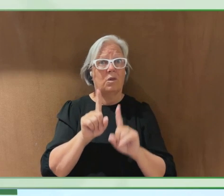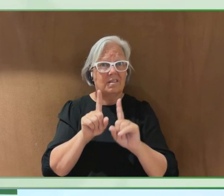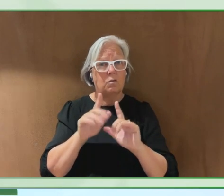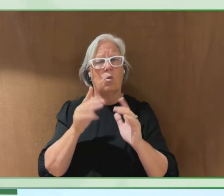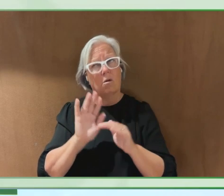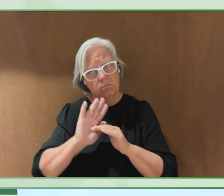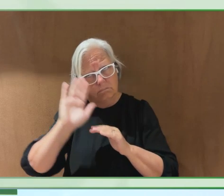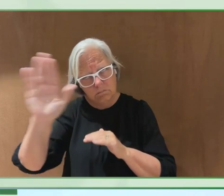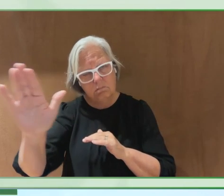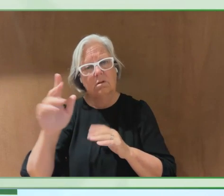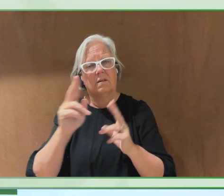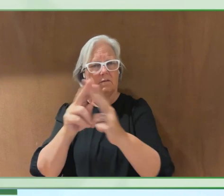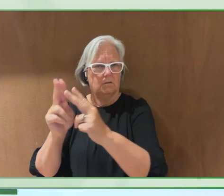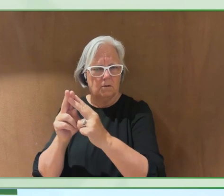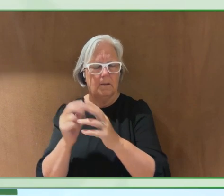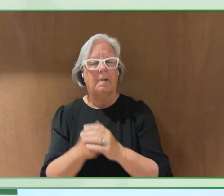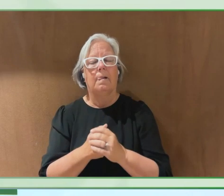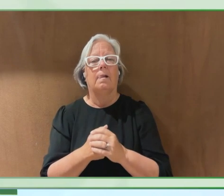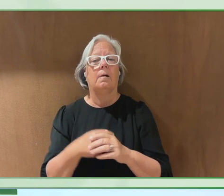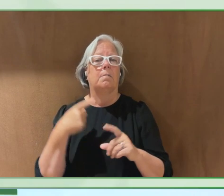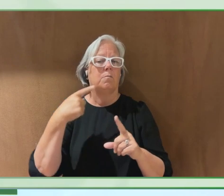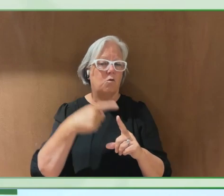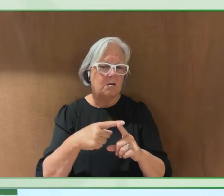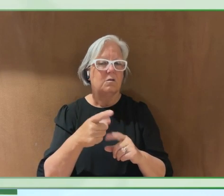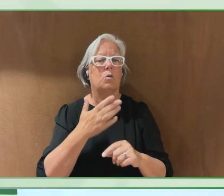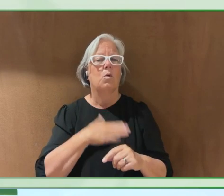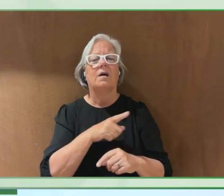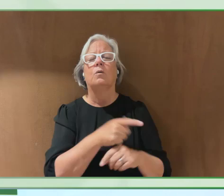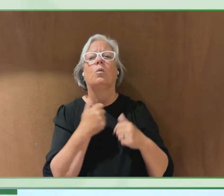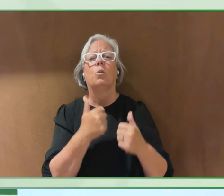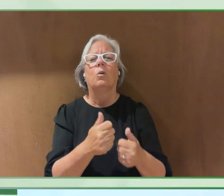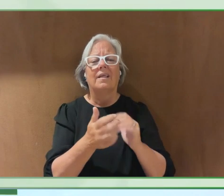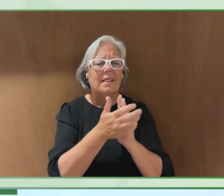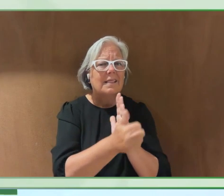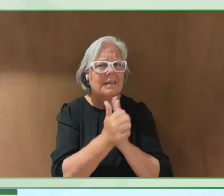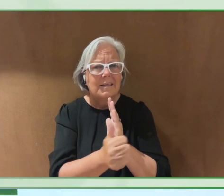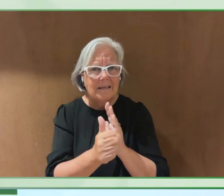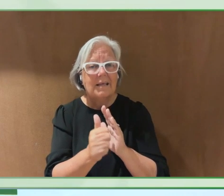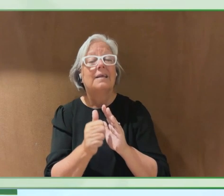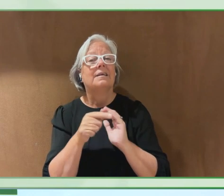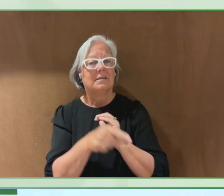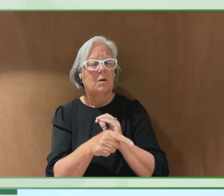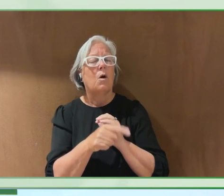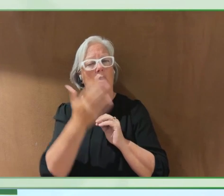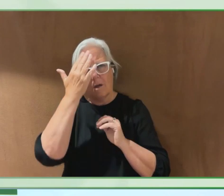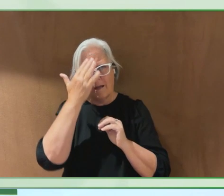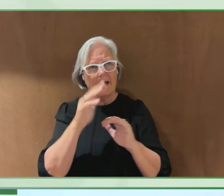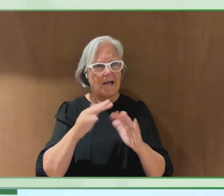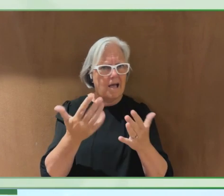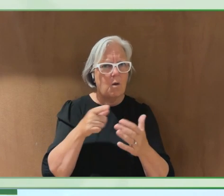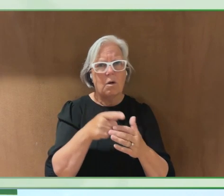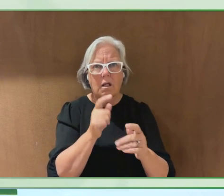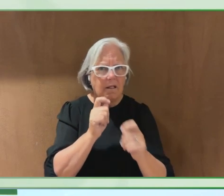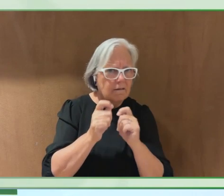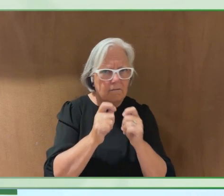focus on them having the right soft skills to access jobs that are available, and to provide them financial literacy so that they're no